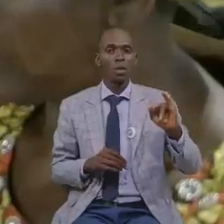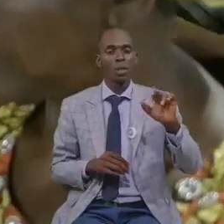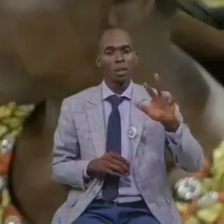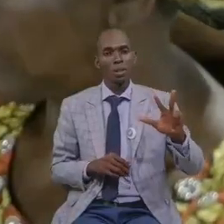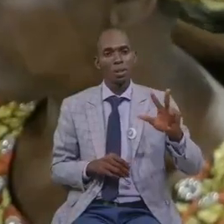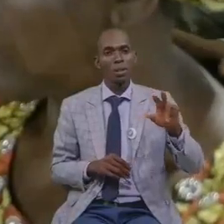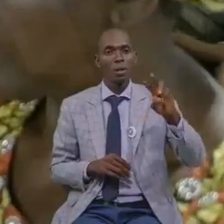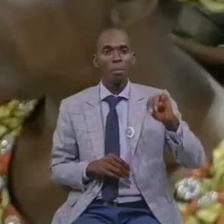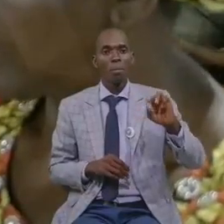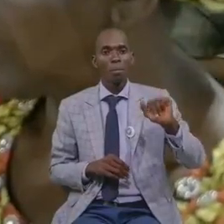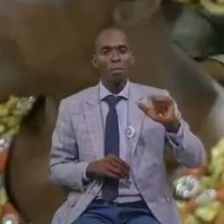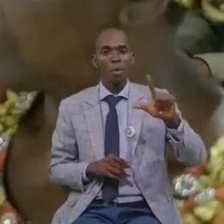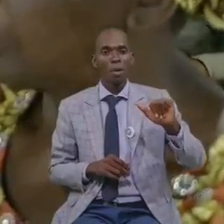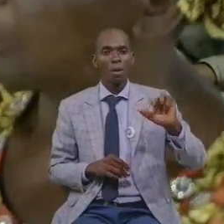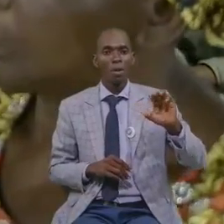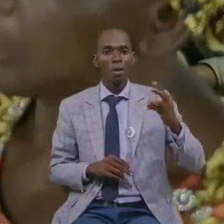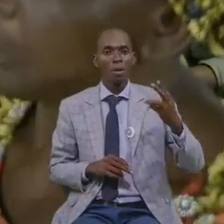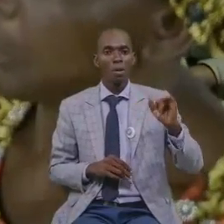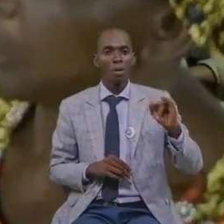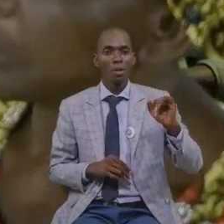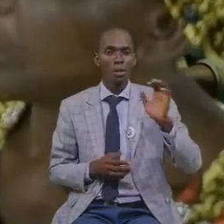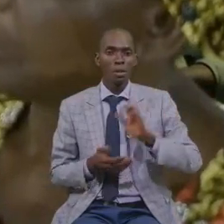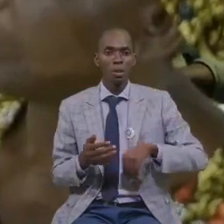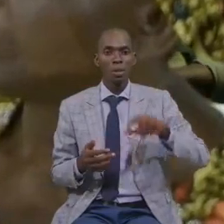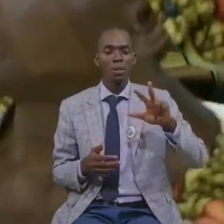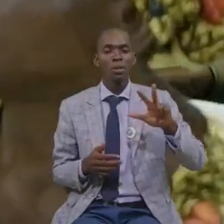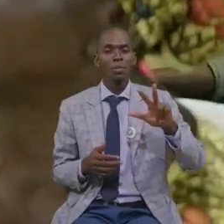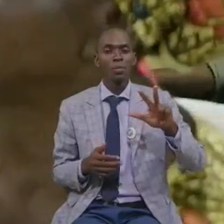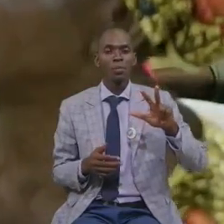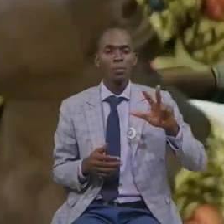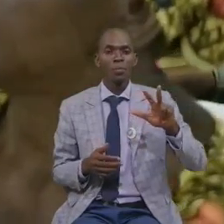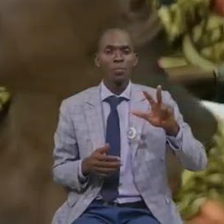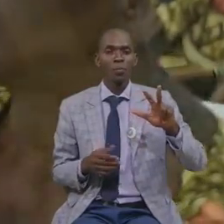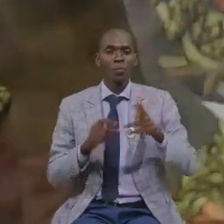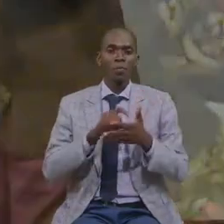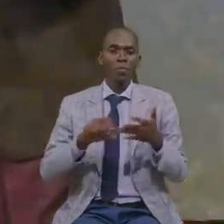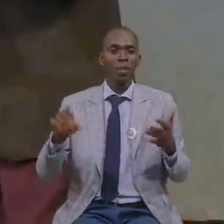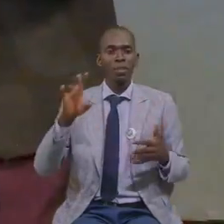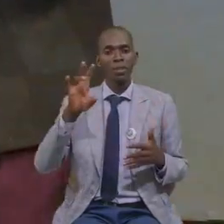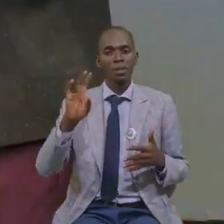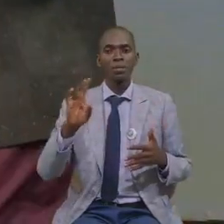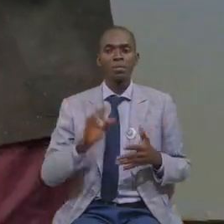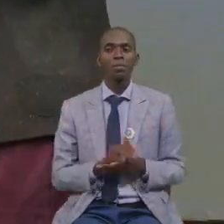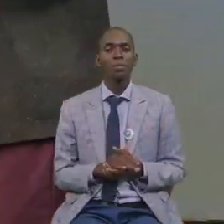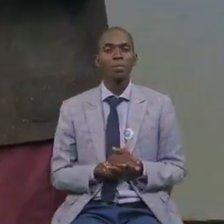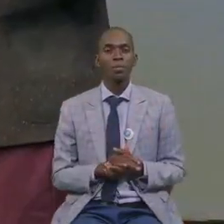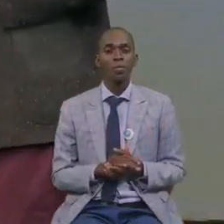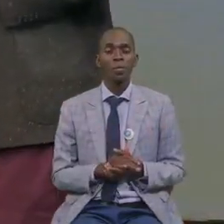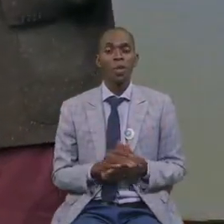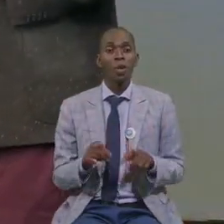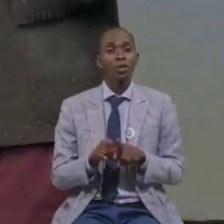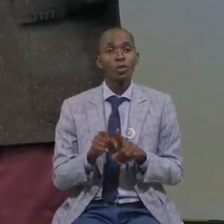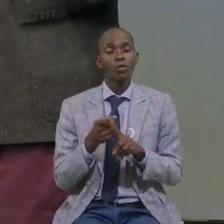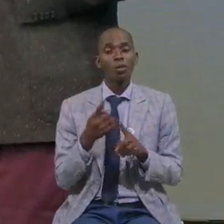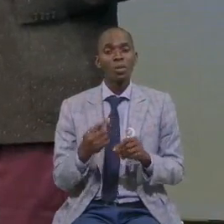from verse 7. Malachi chapter 3, it says in verse 7, even from the days